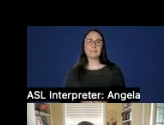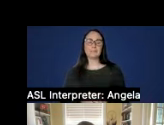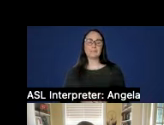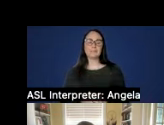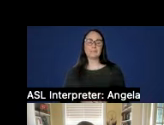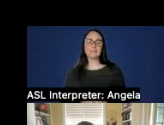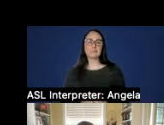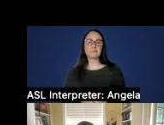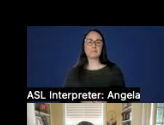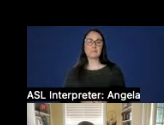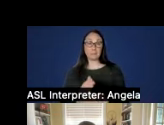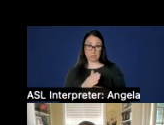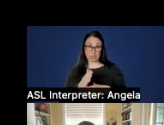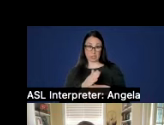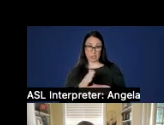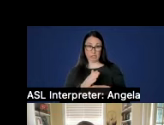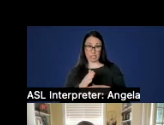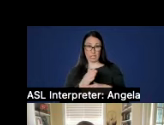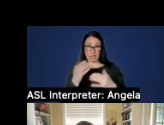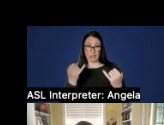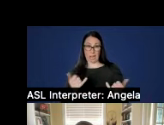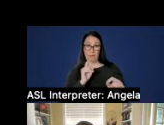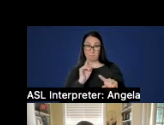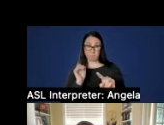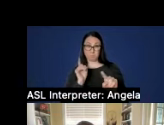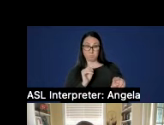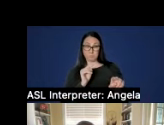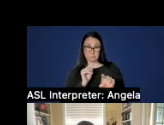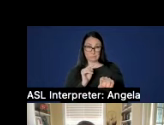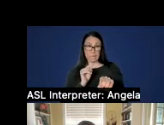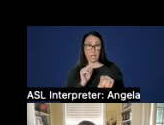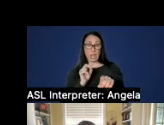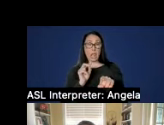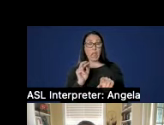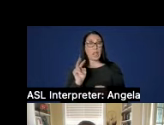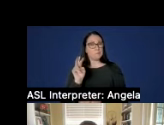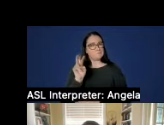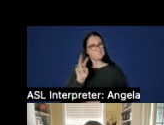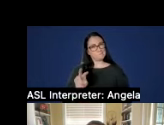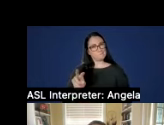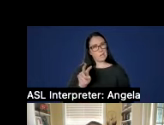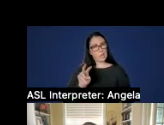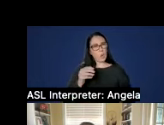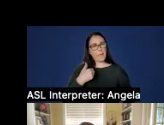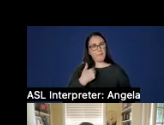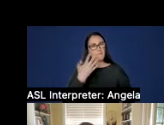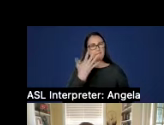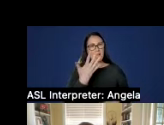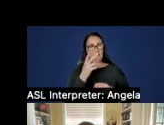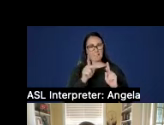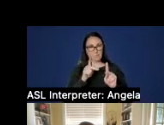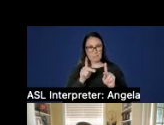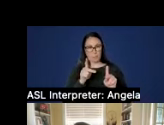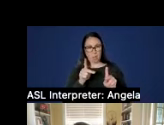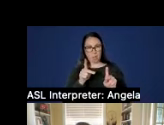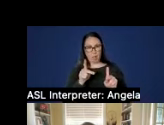Okay, I'm going to share results. So it looks like we have 5 people that